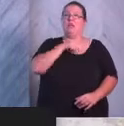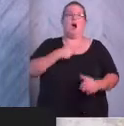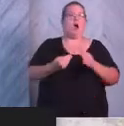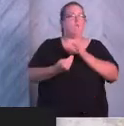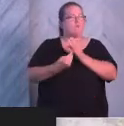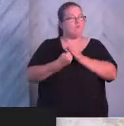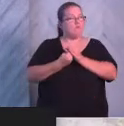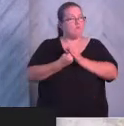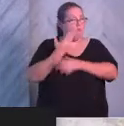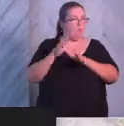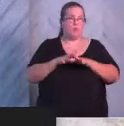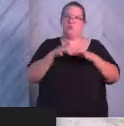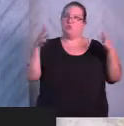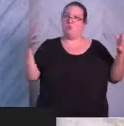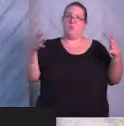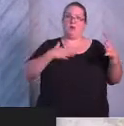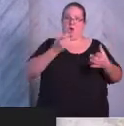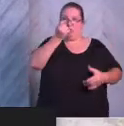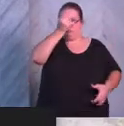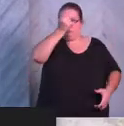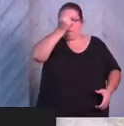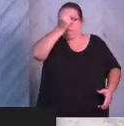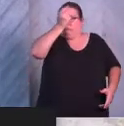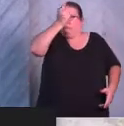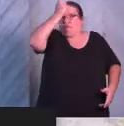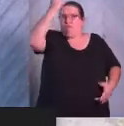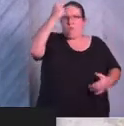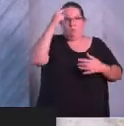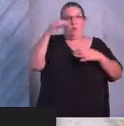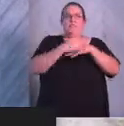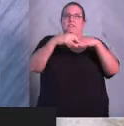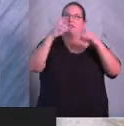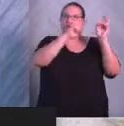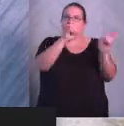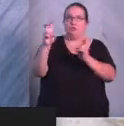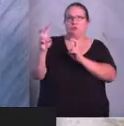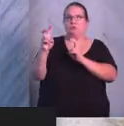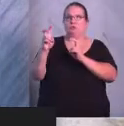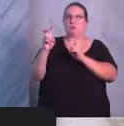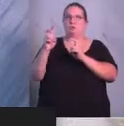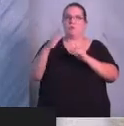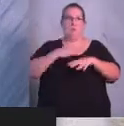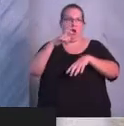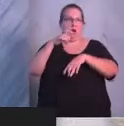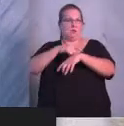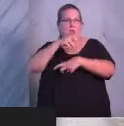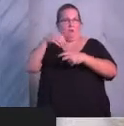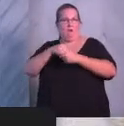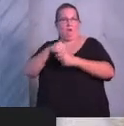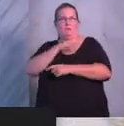so much in my understanding of Indigenous issues, and my time on council has been one